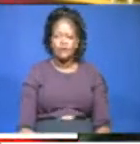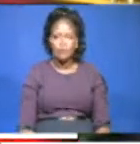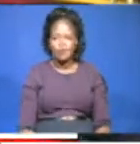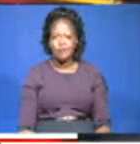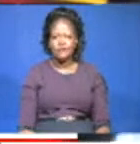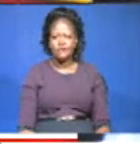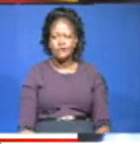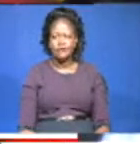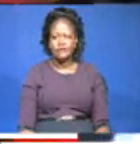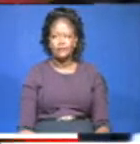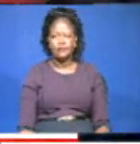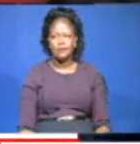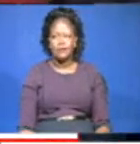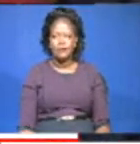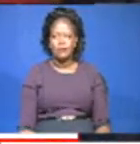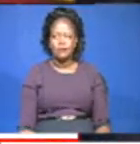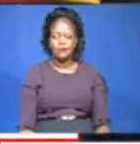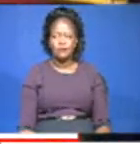Question.